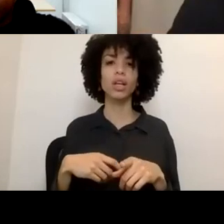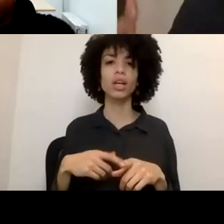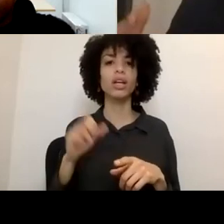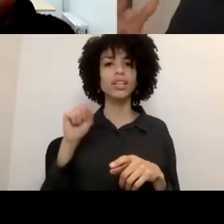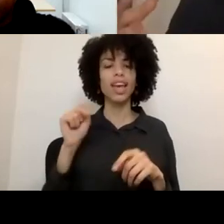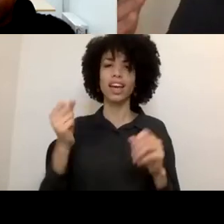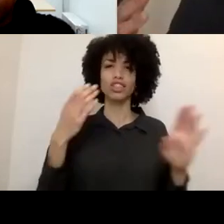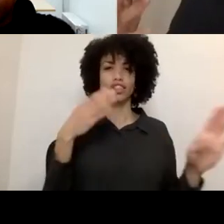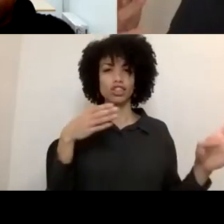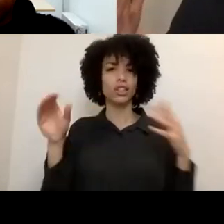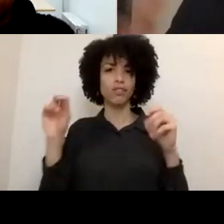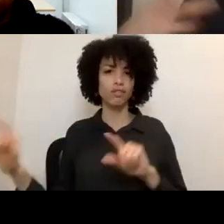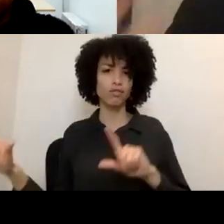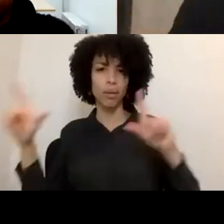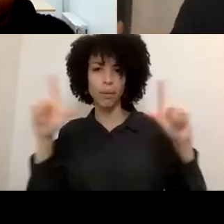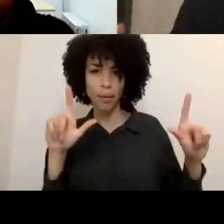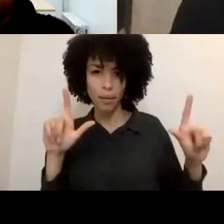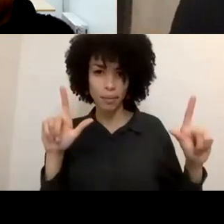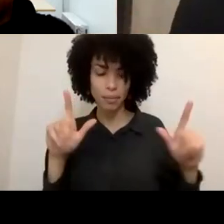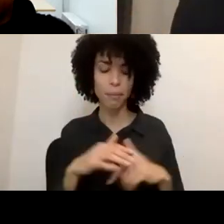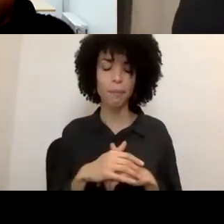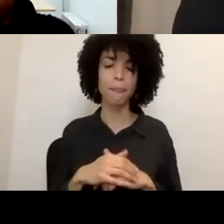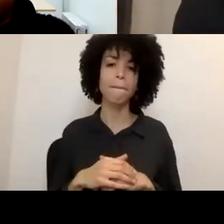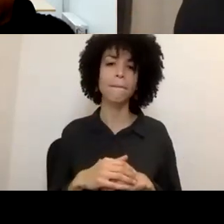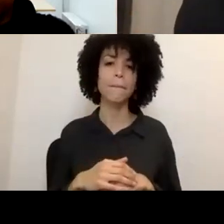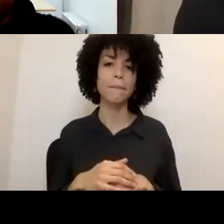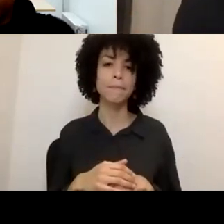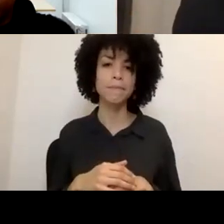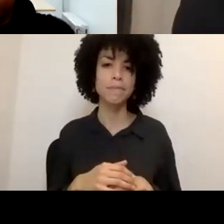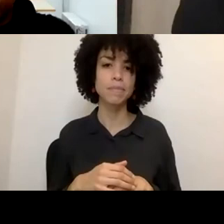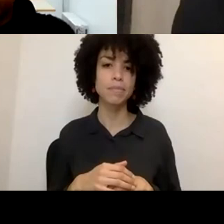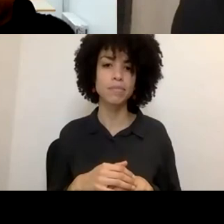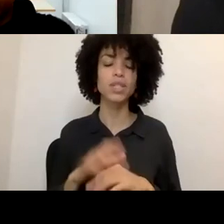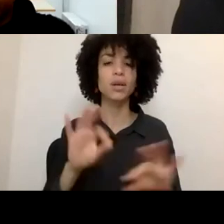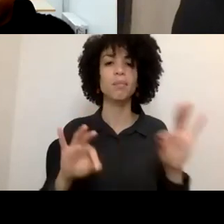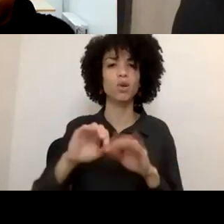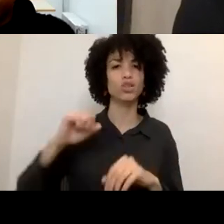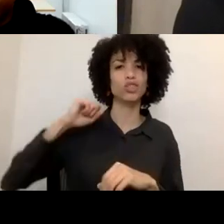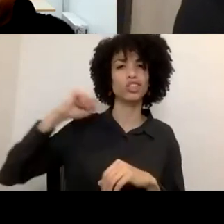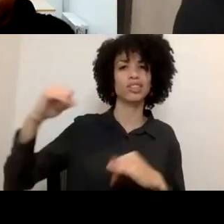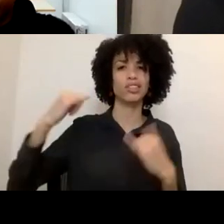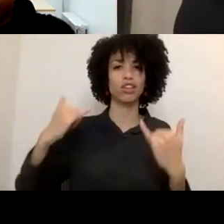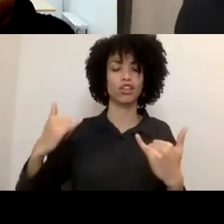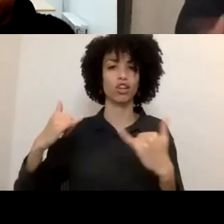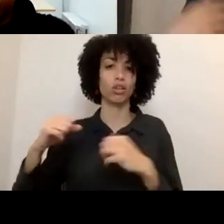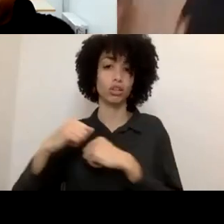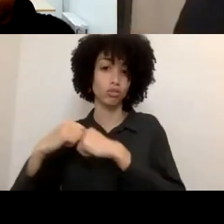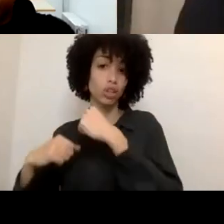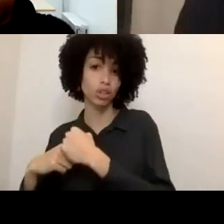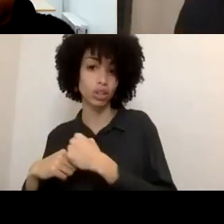strategy, or colonial like inheritance, and resisting that is really important. Andy, if you could just